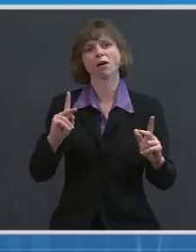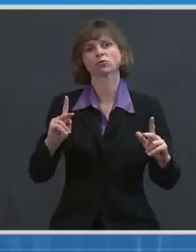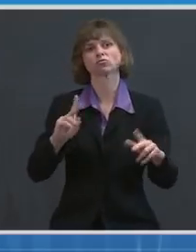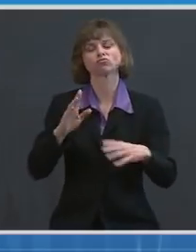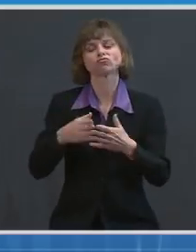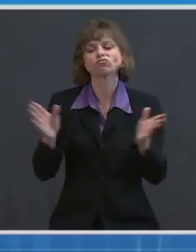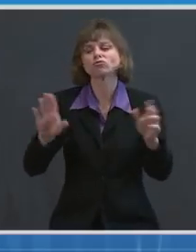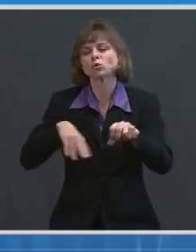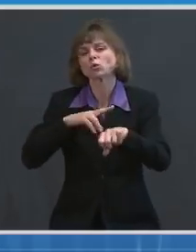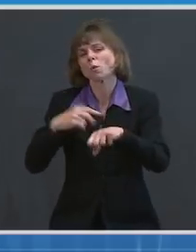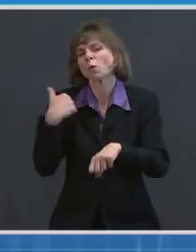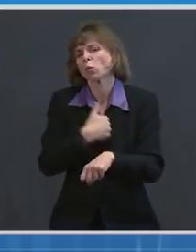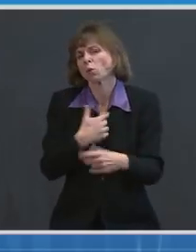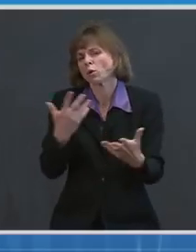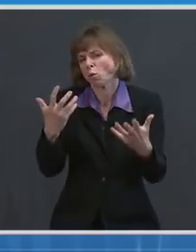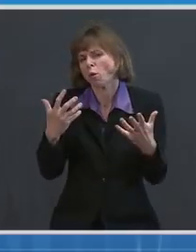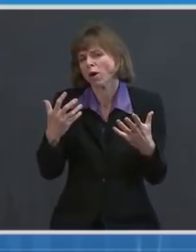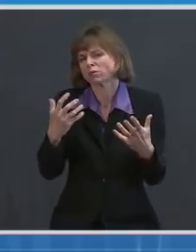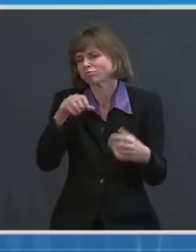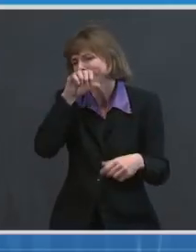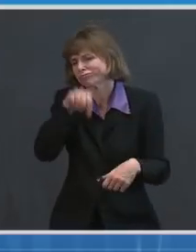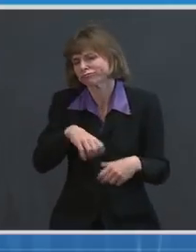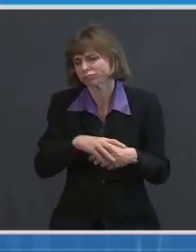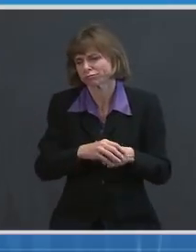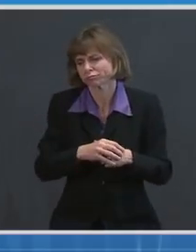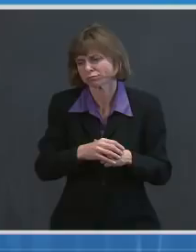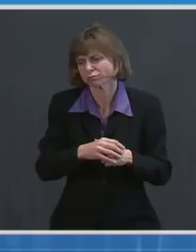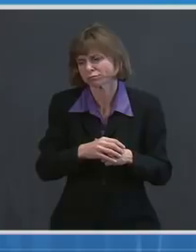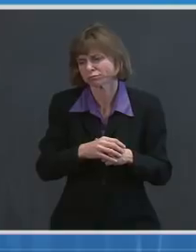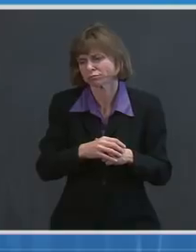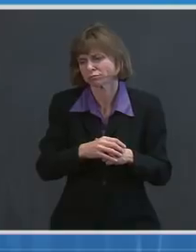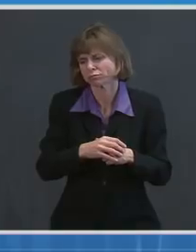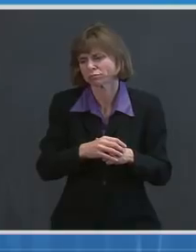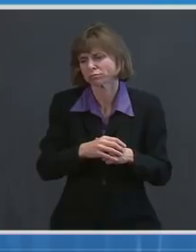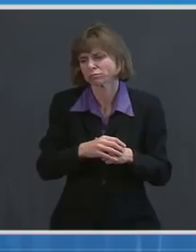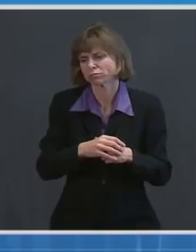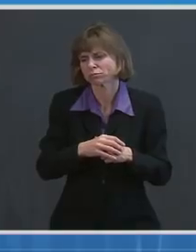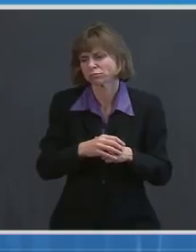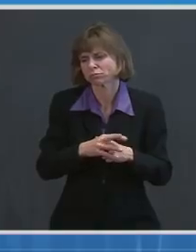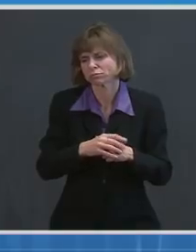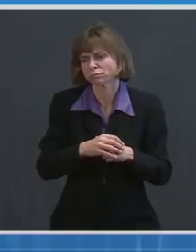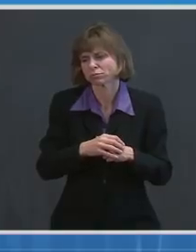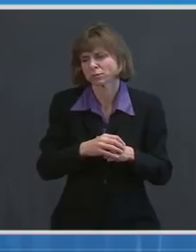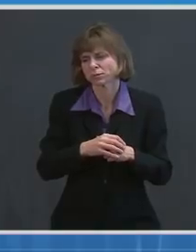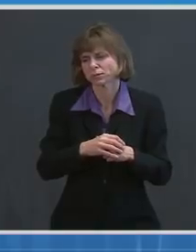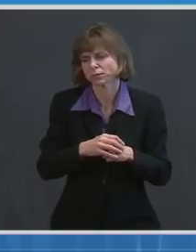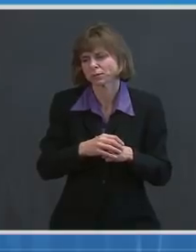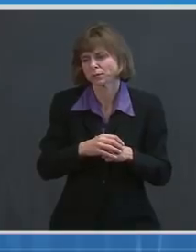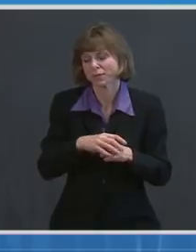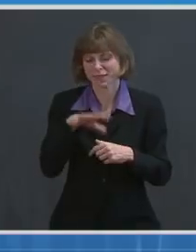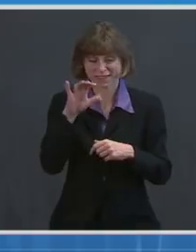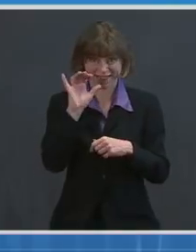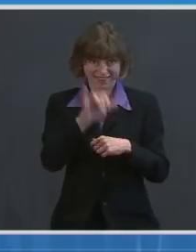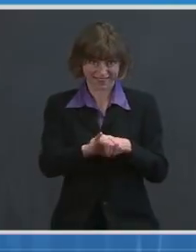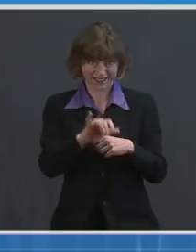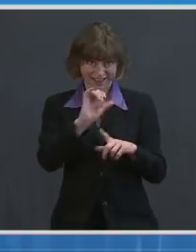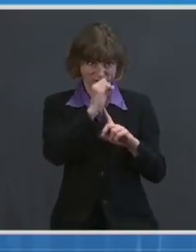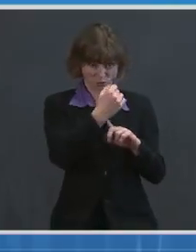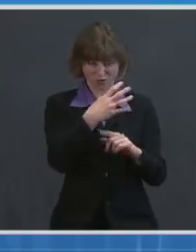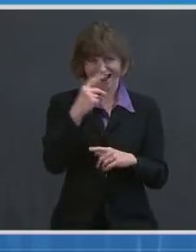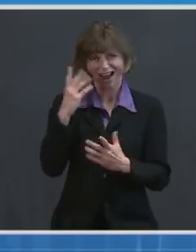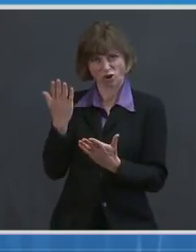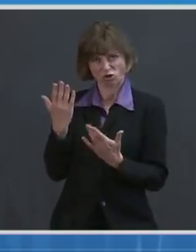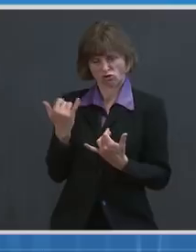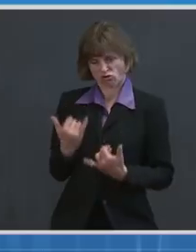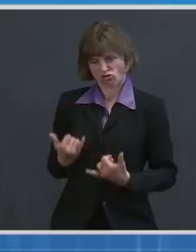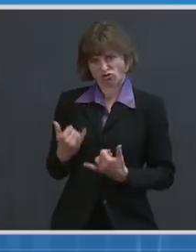of the things we love in life. It's against this backdrop and the current state of the pandemic that we have developed these new